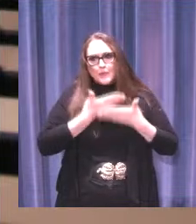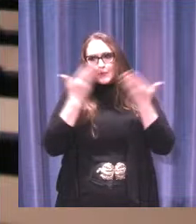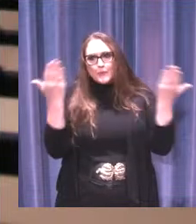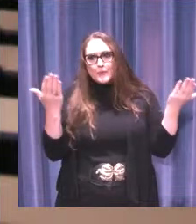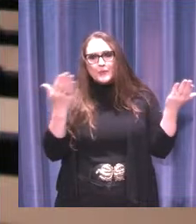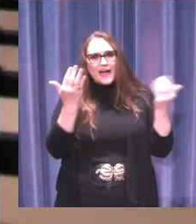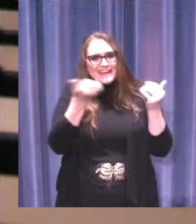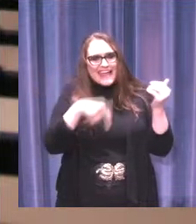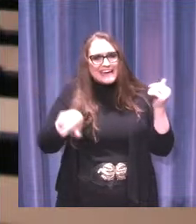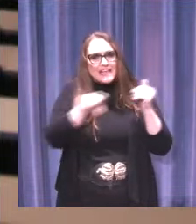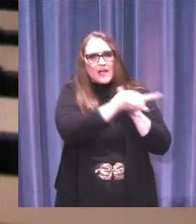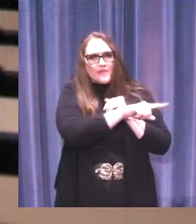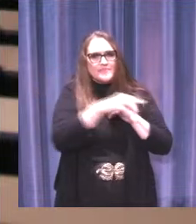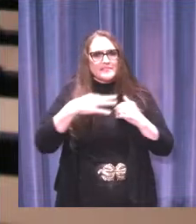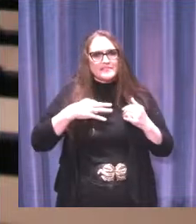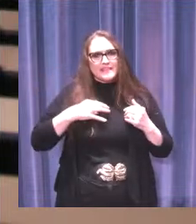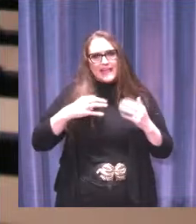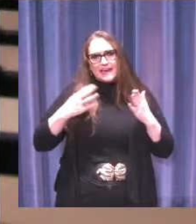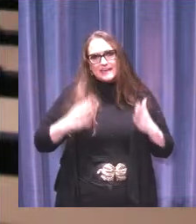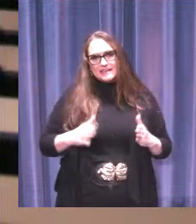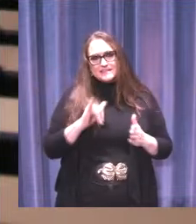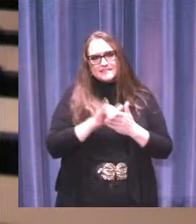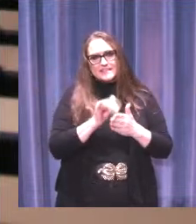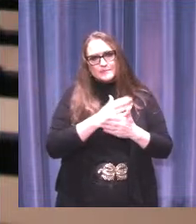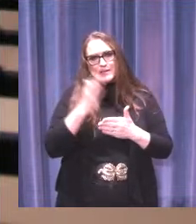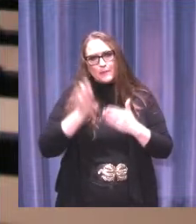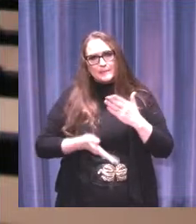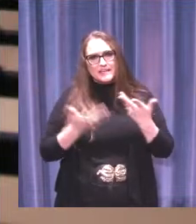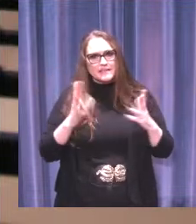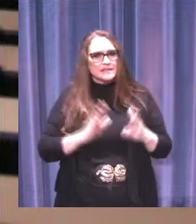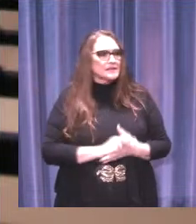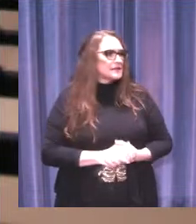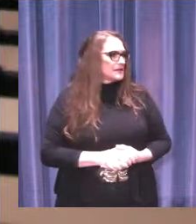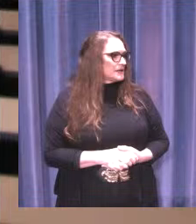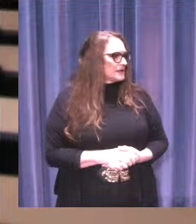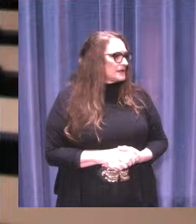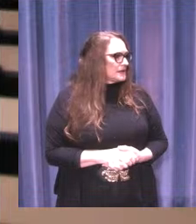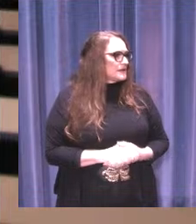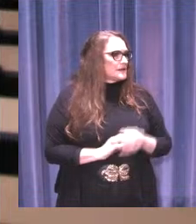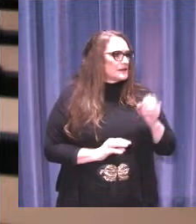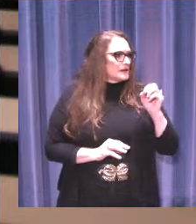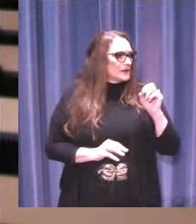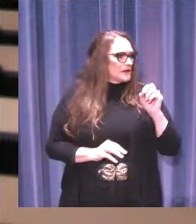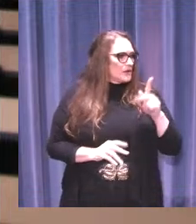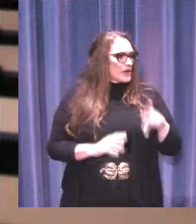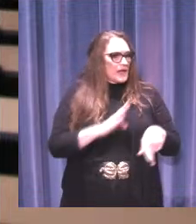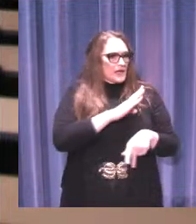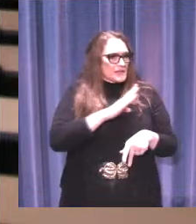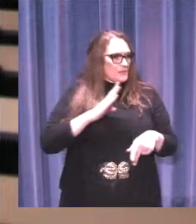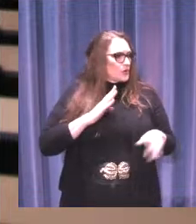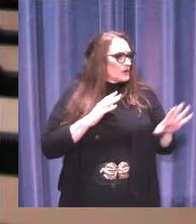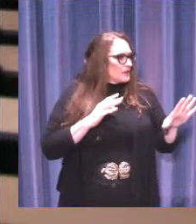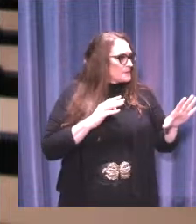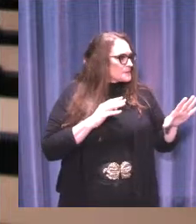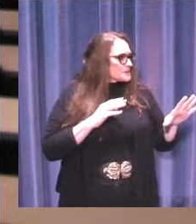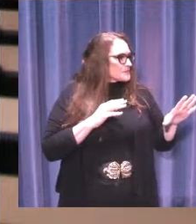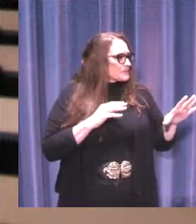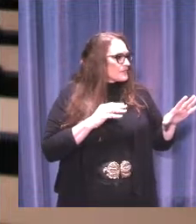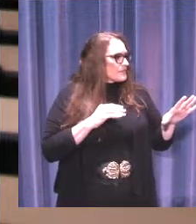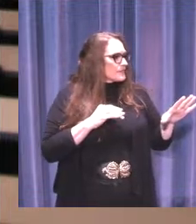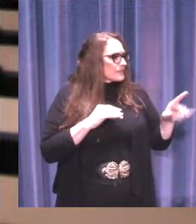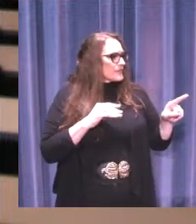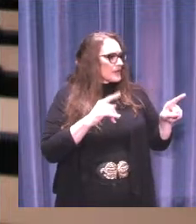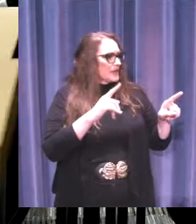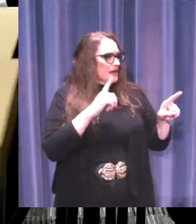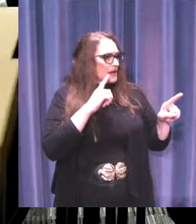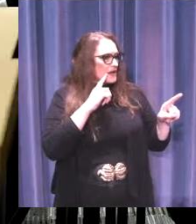on any of the candidates, so that has been completed. Okay. Is it the board's pleasure? Yes, John. Mr. Chair, I move we